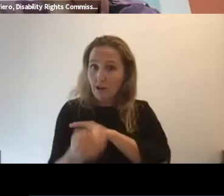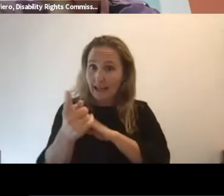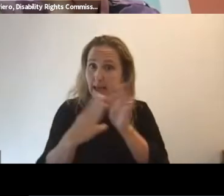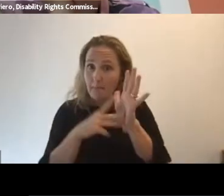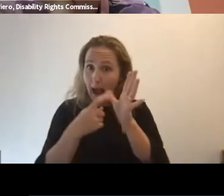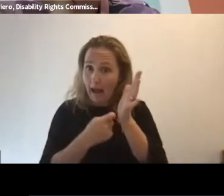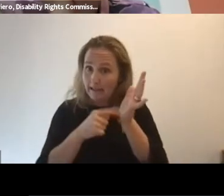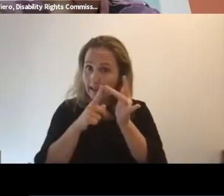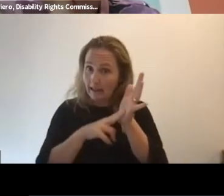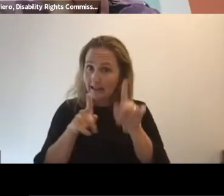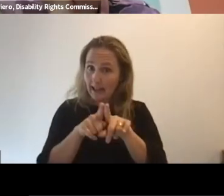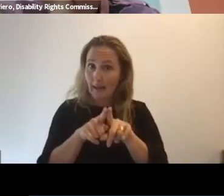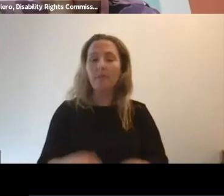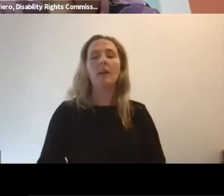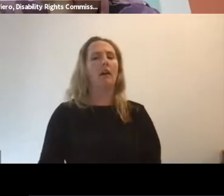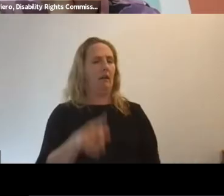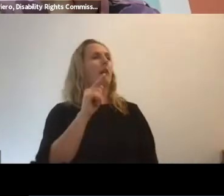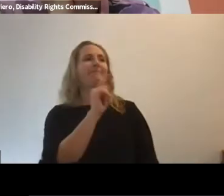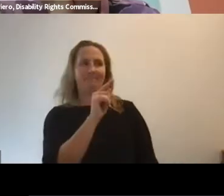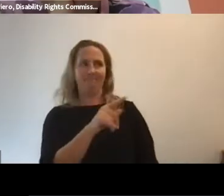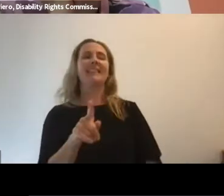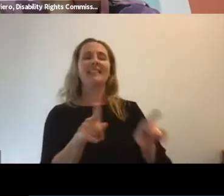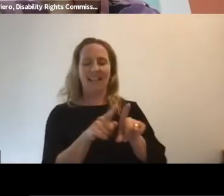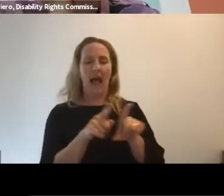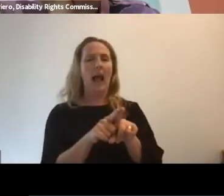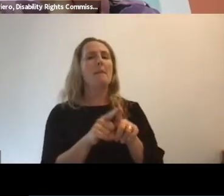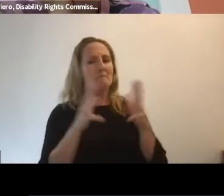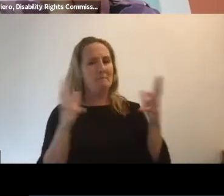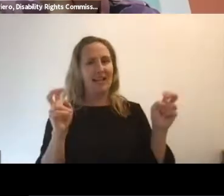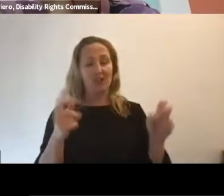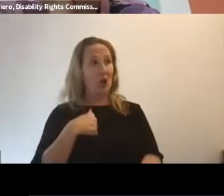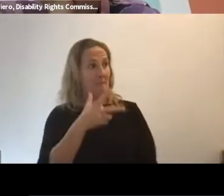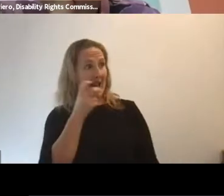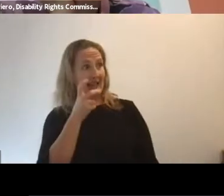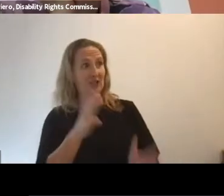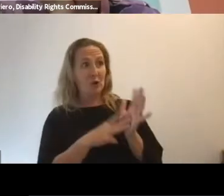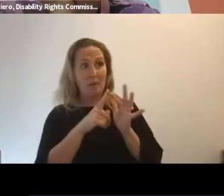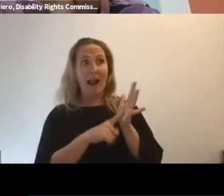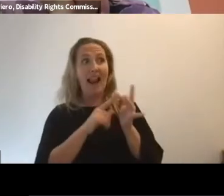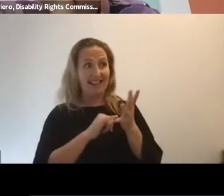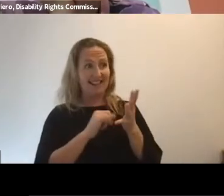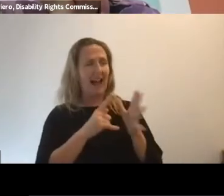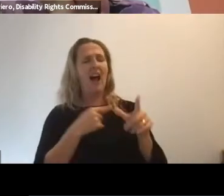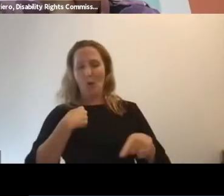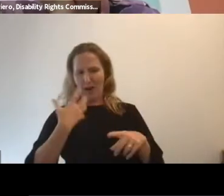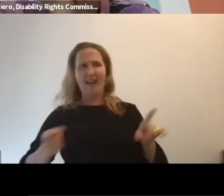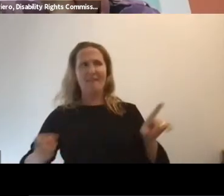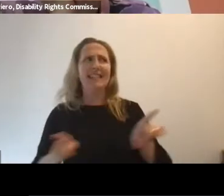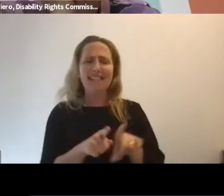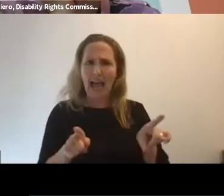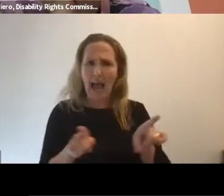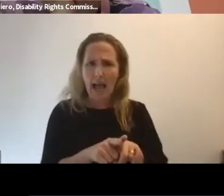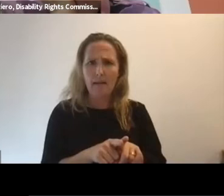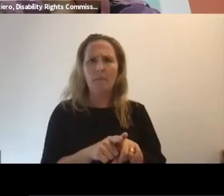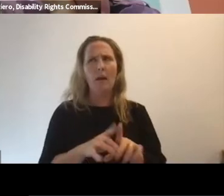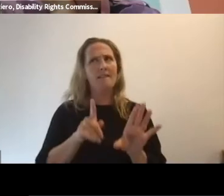Martin? It's been a major issue. Funnily enough, I'm listening to Melissa thinking, exactly the same thing. We would for